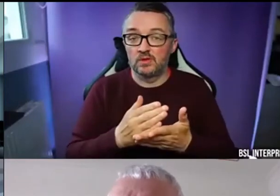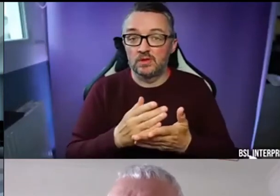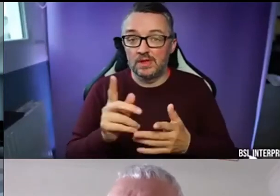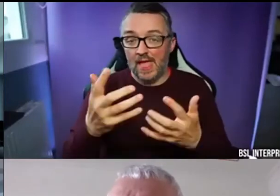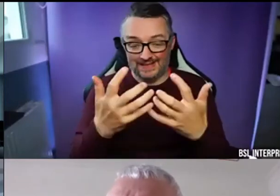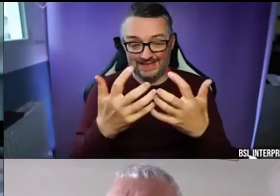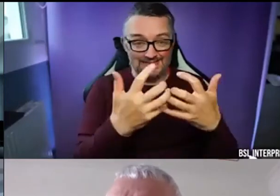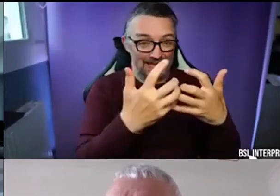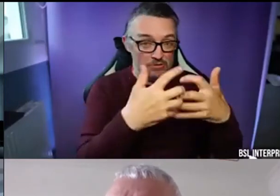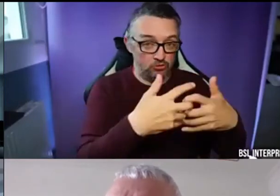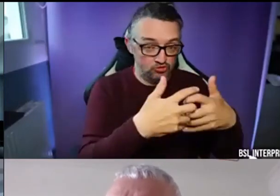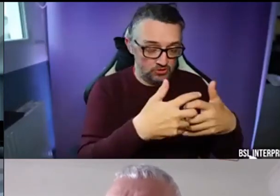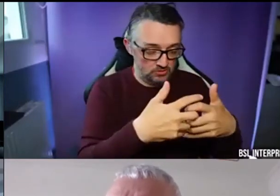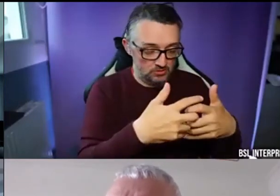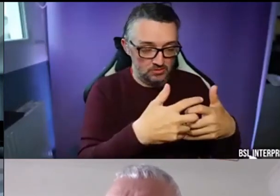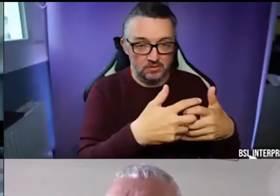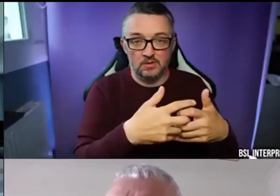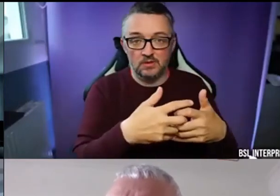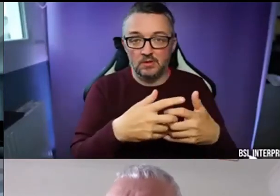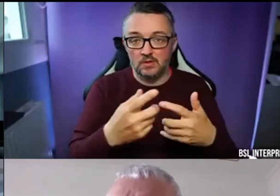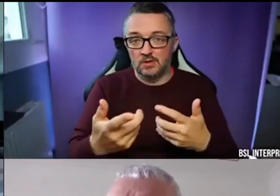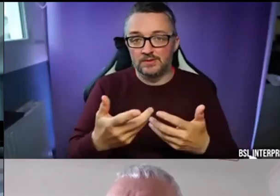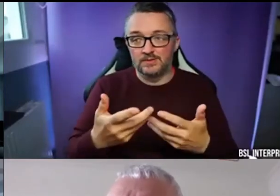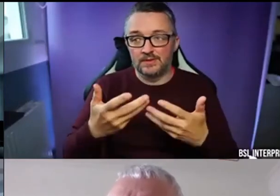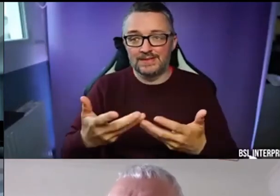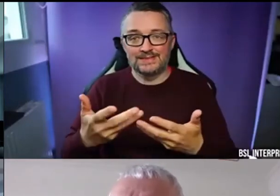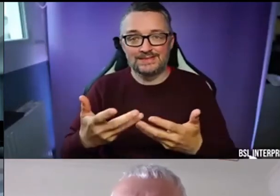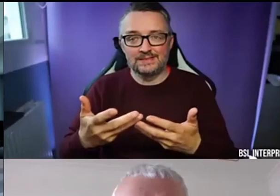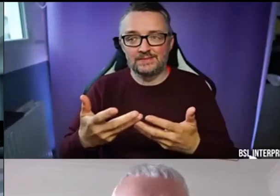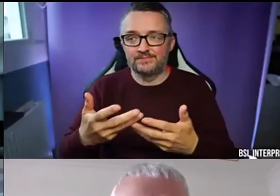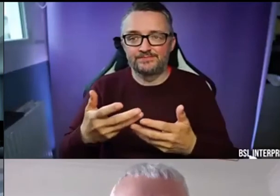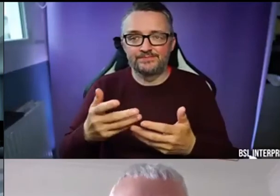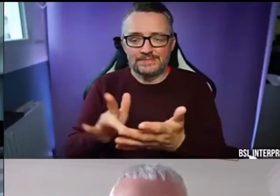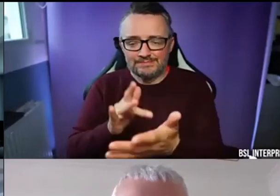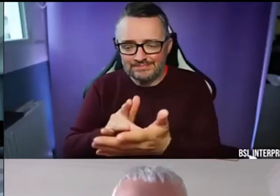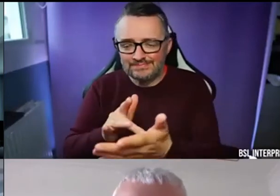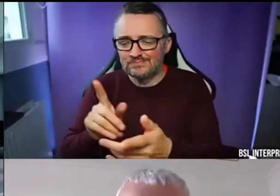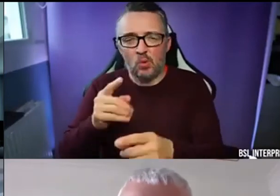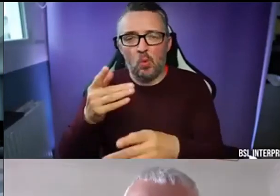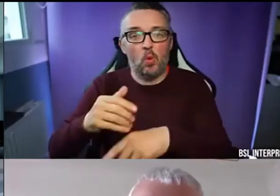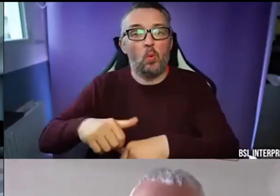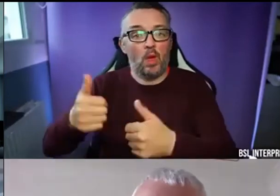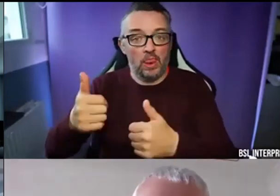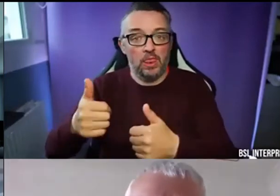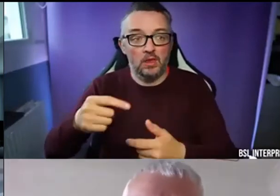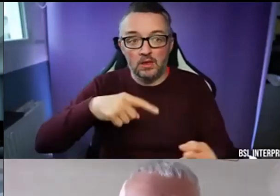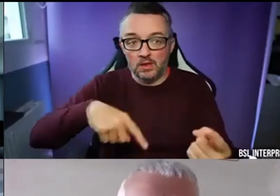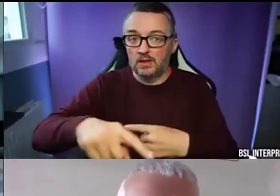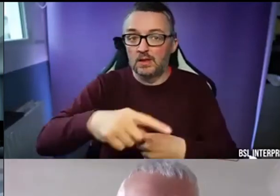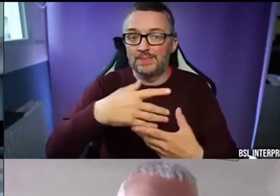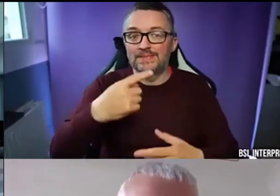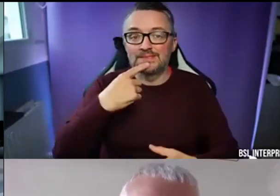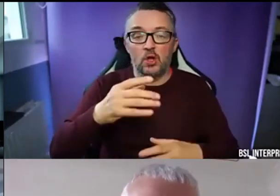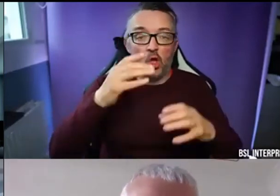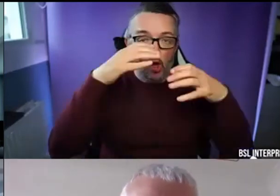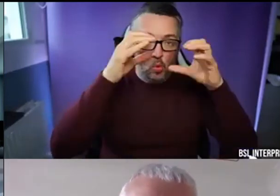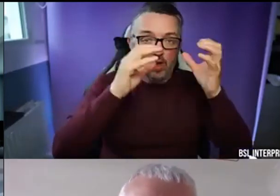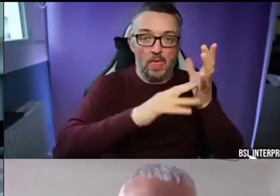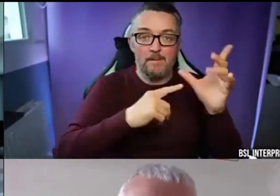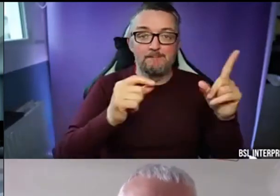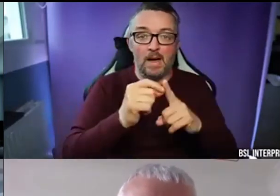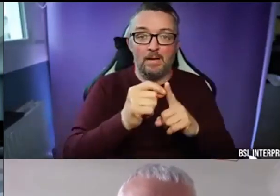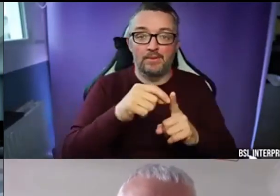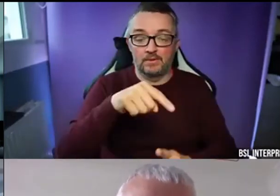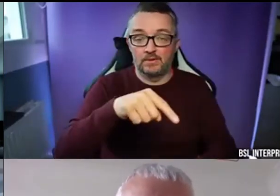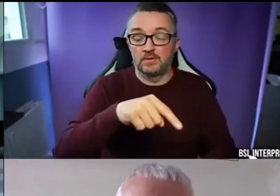and existing platforms, what works well, there was a couple of comments from my group about Google Maps and how that's a